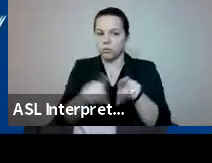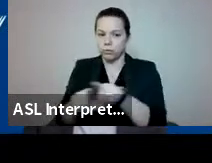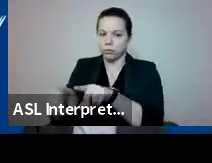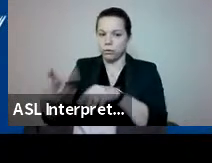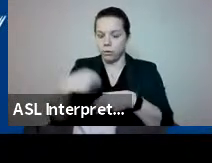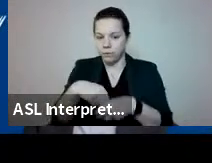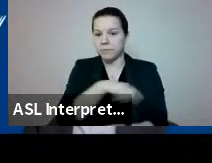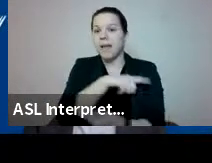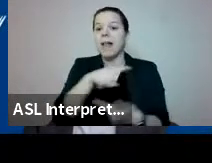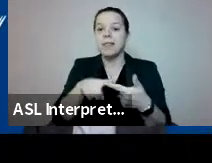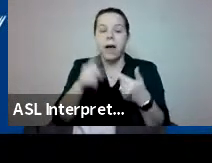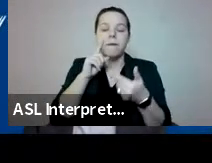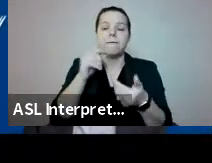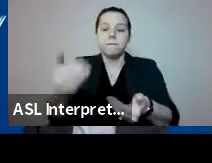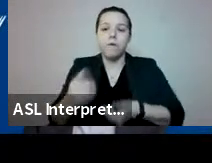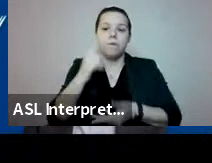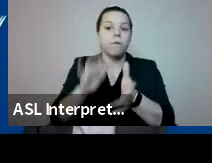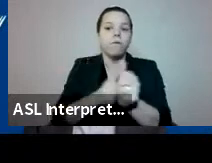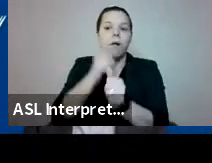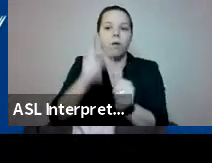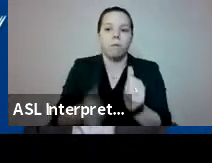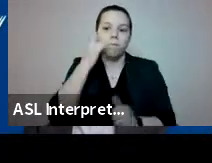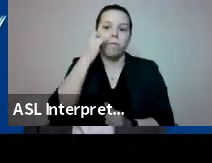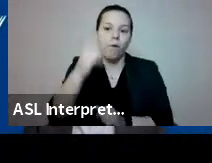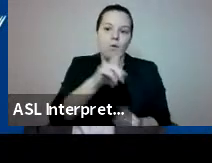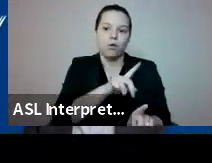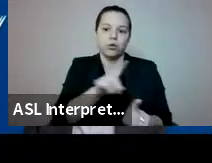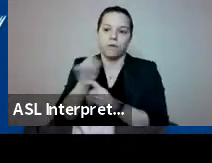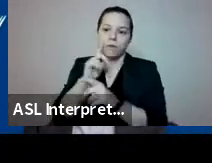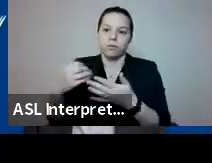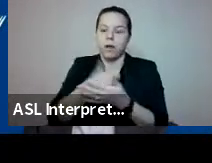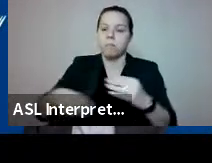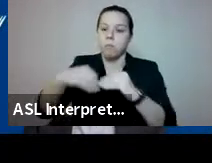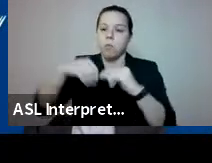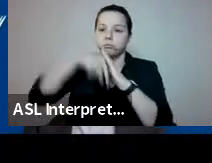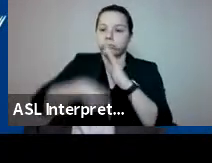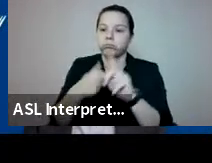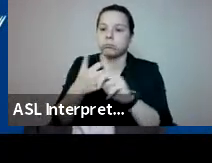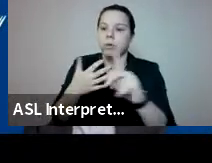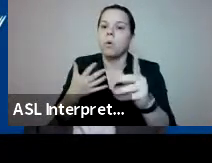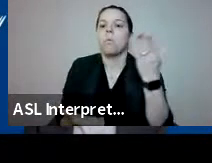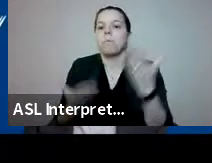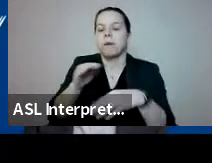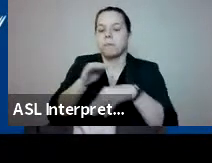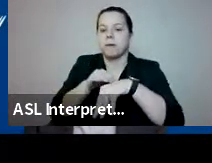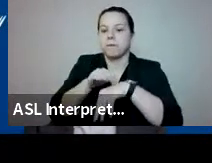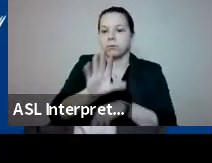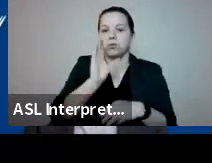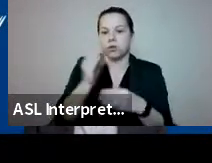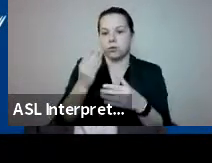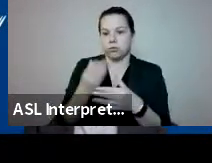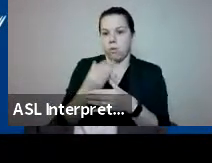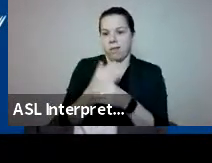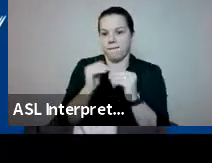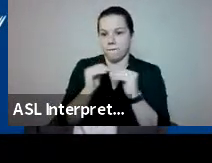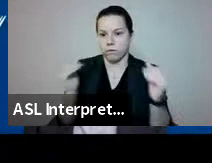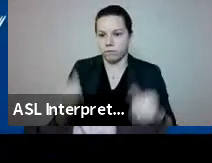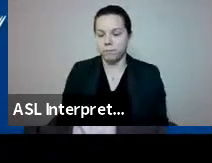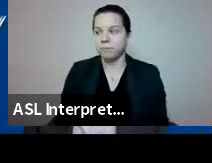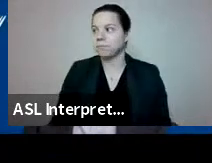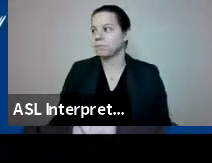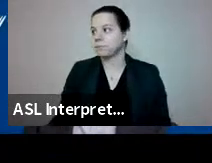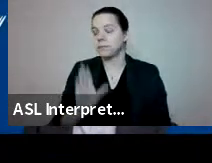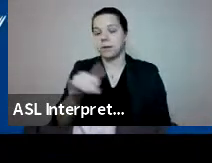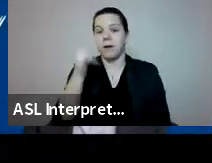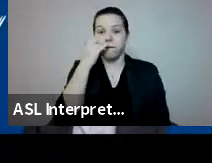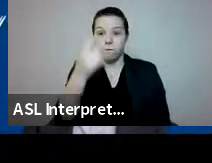a follow-up telephone survey to collect more in-depth information on what may be influencing their annoyance levels. The telephone survey could